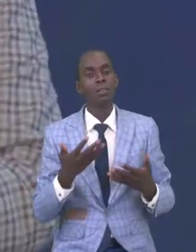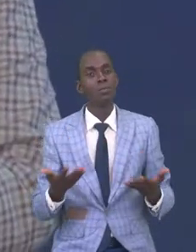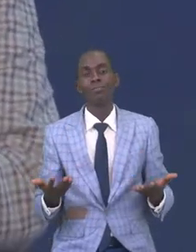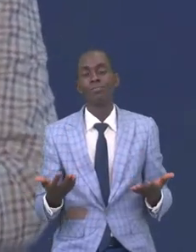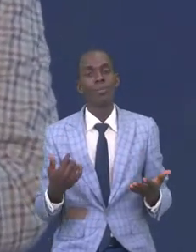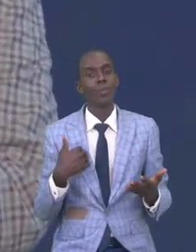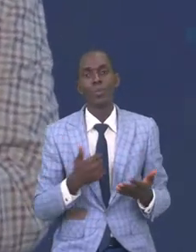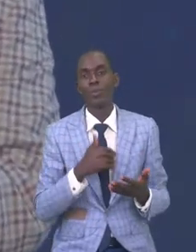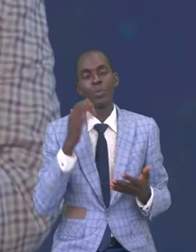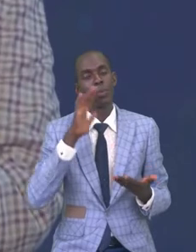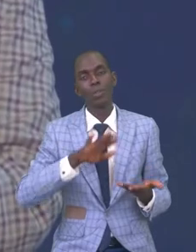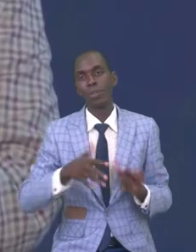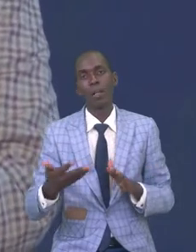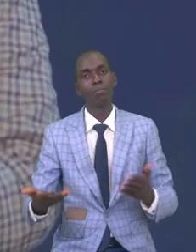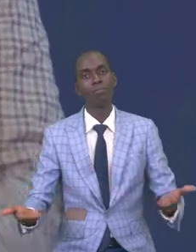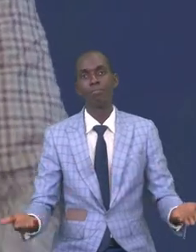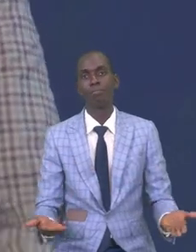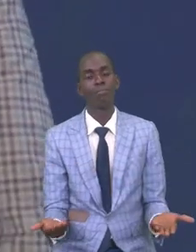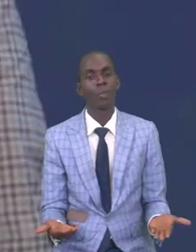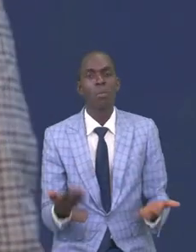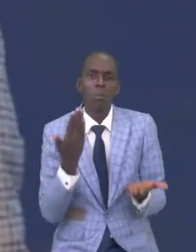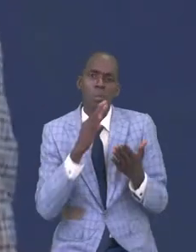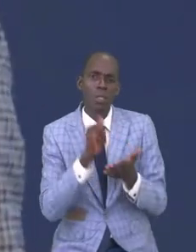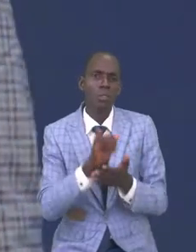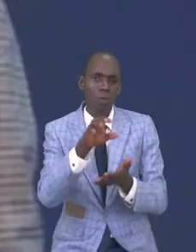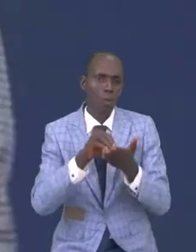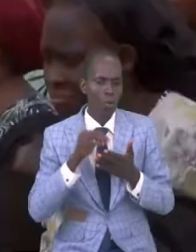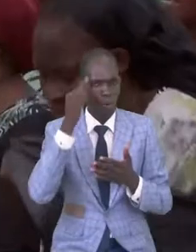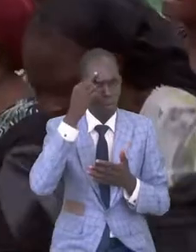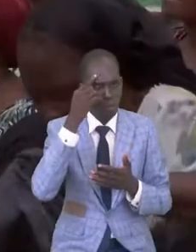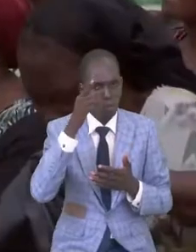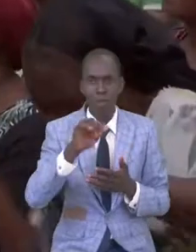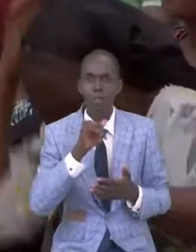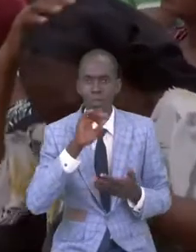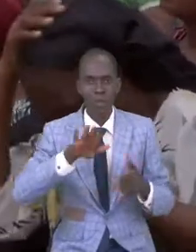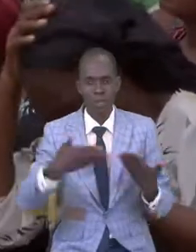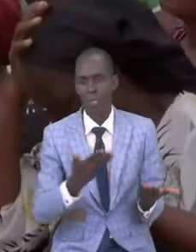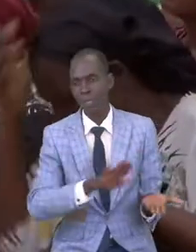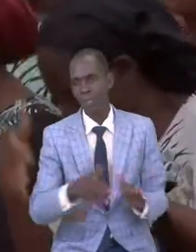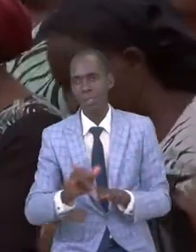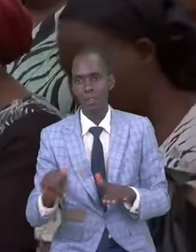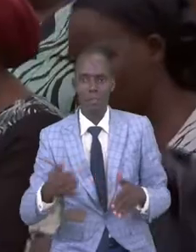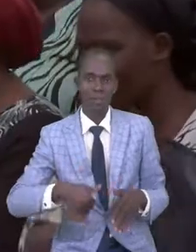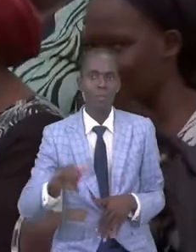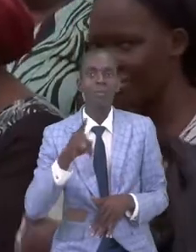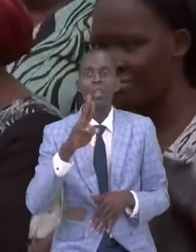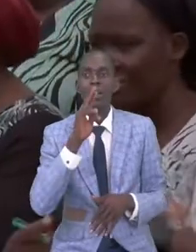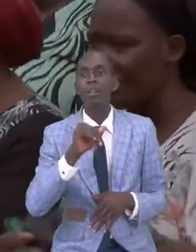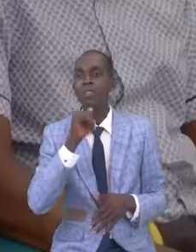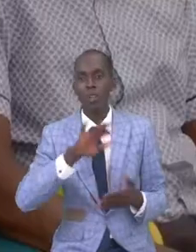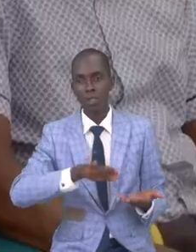here. Maybe that's what you thought. You are not finished yet. I said, you are not